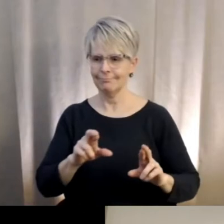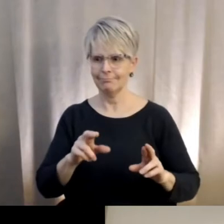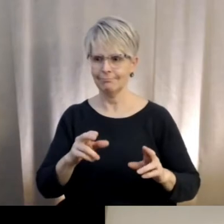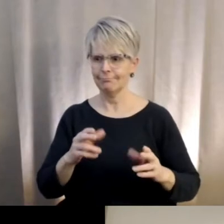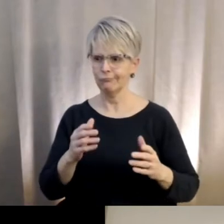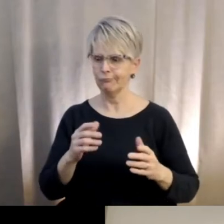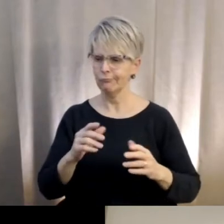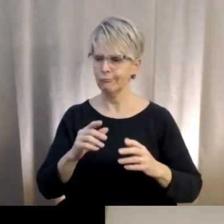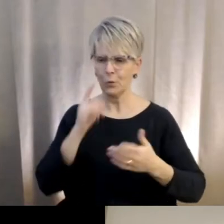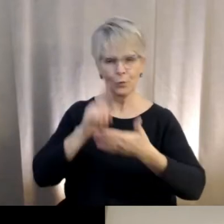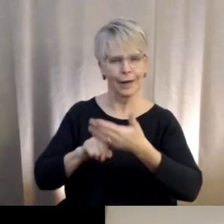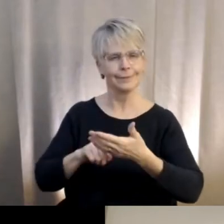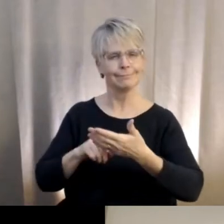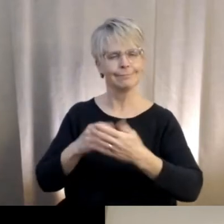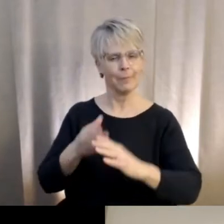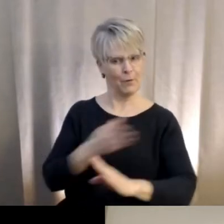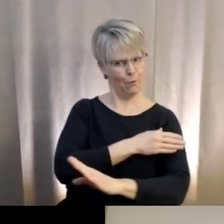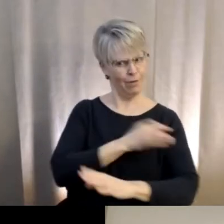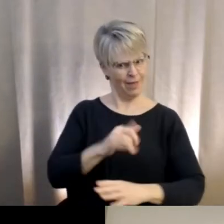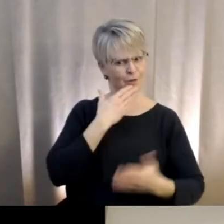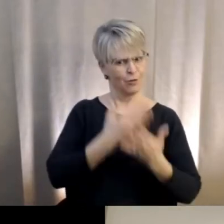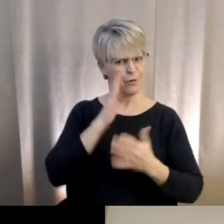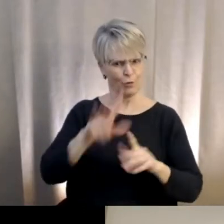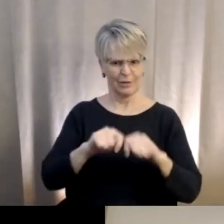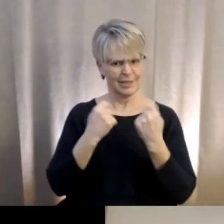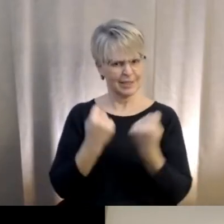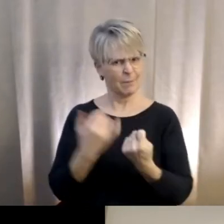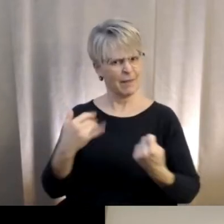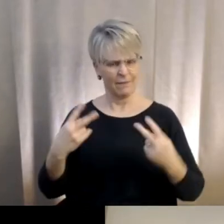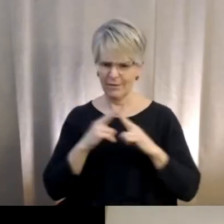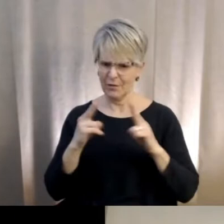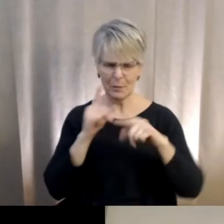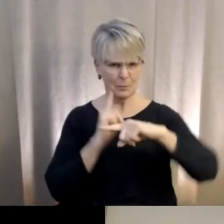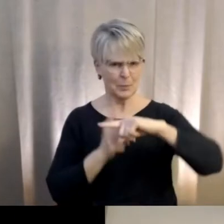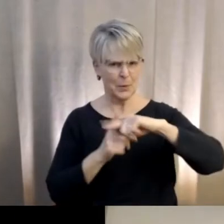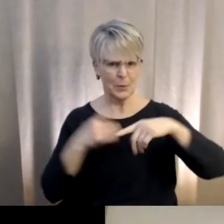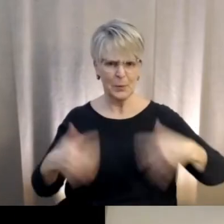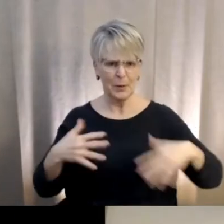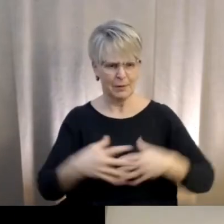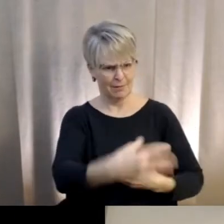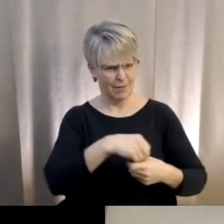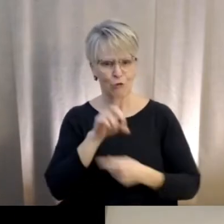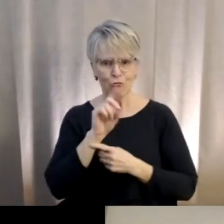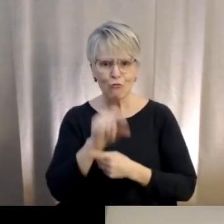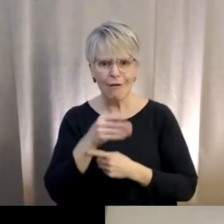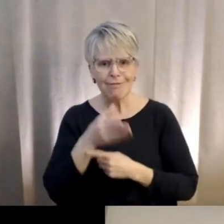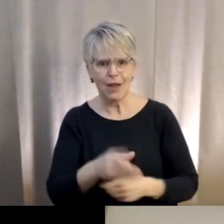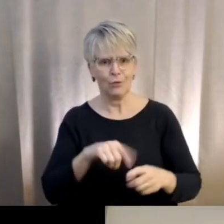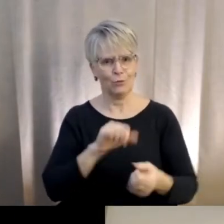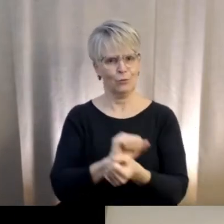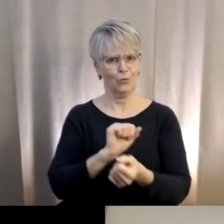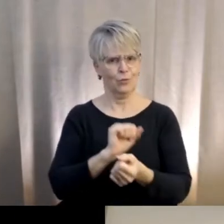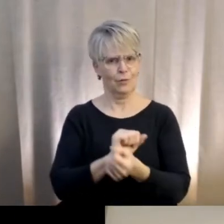to do for, you know, your team members and so forth, the addition of a facility dog. So it's